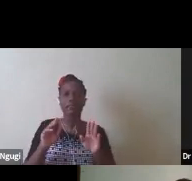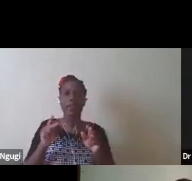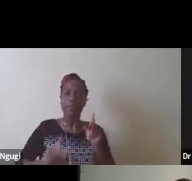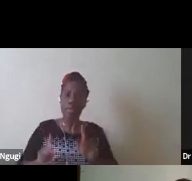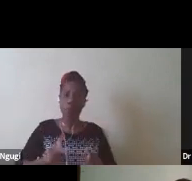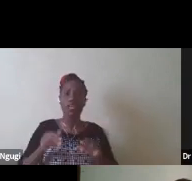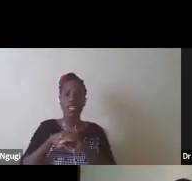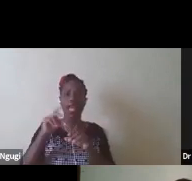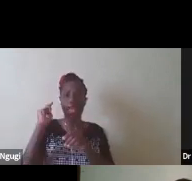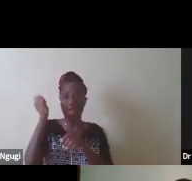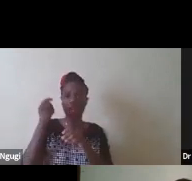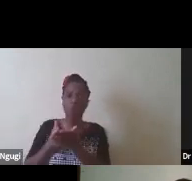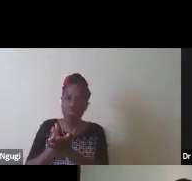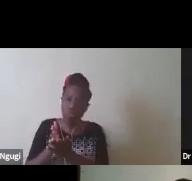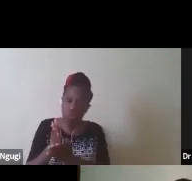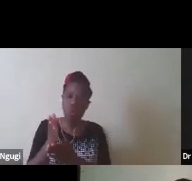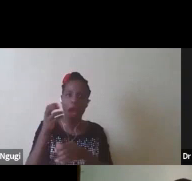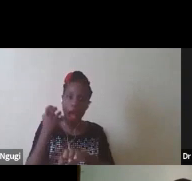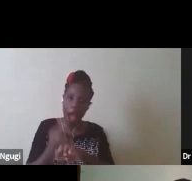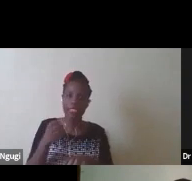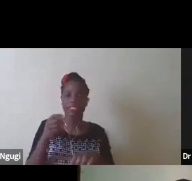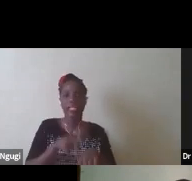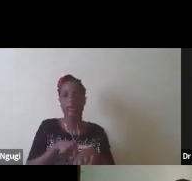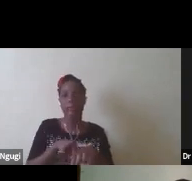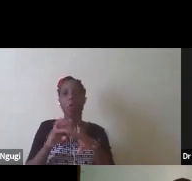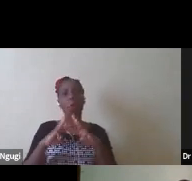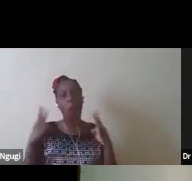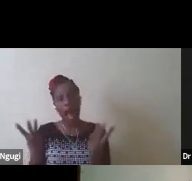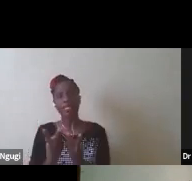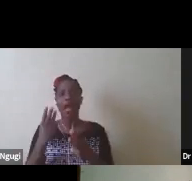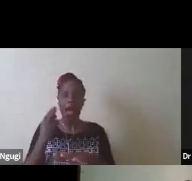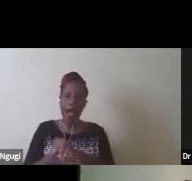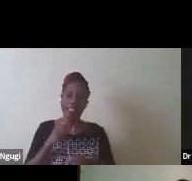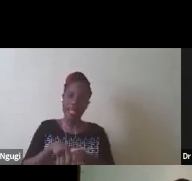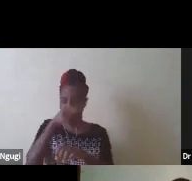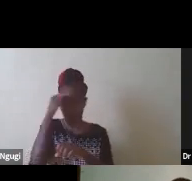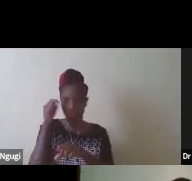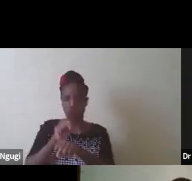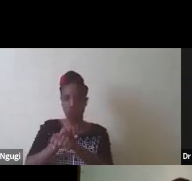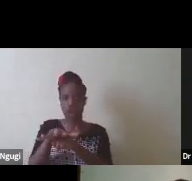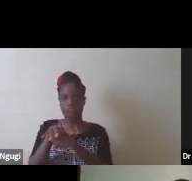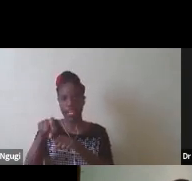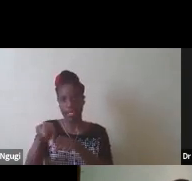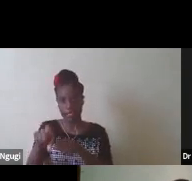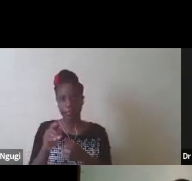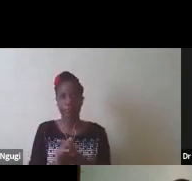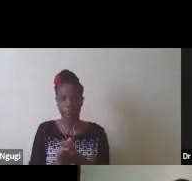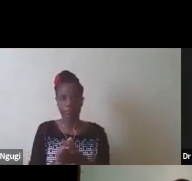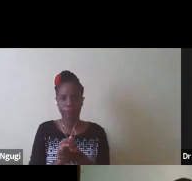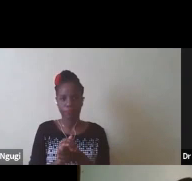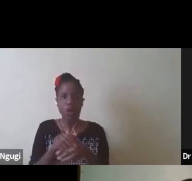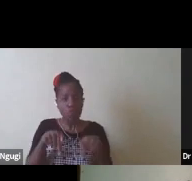this pandemic that is really ravaging the world. Now, today, as I've mentioned, our topic is quality rights in